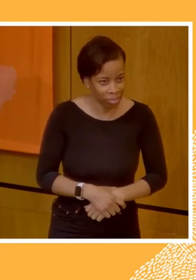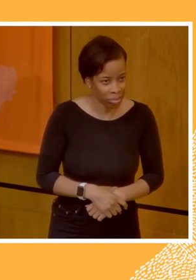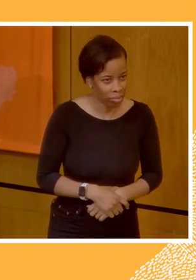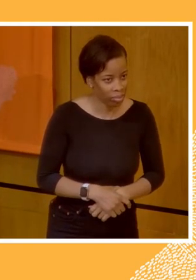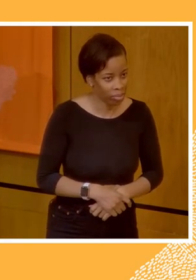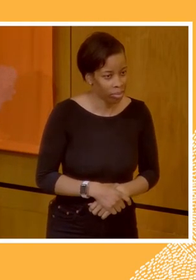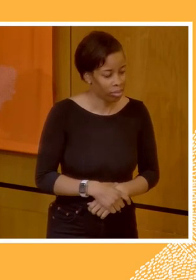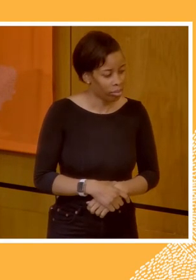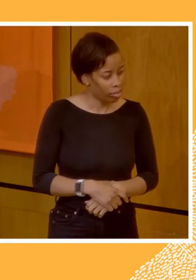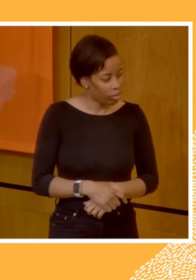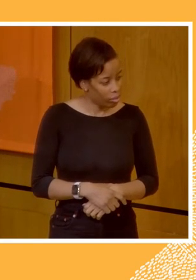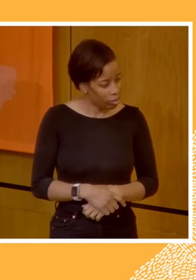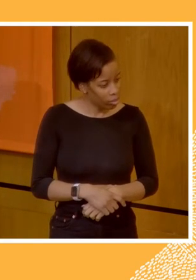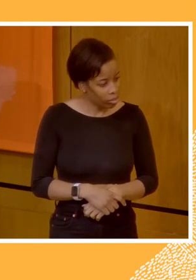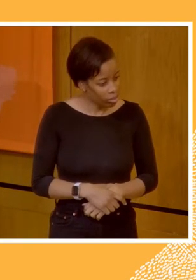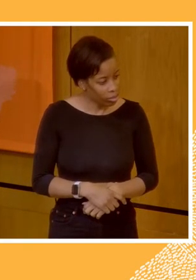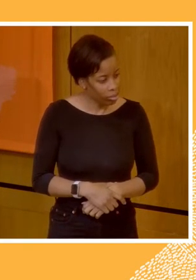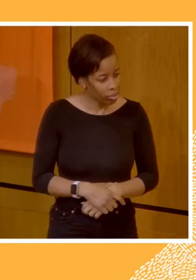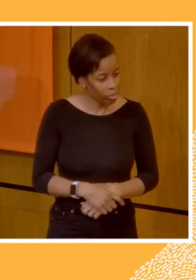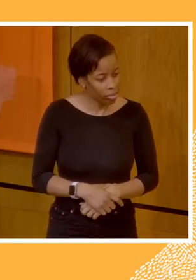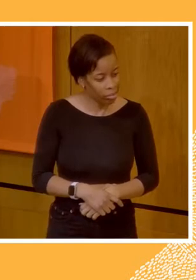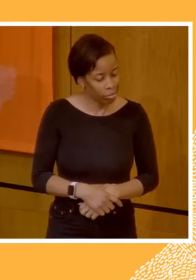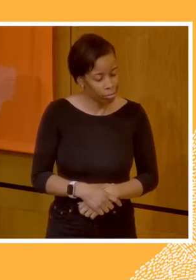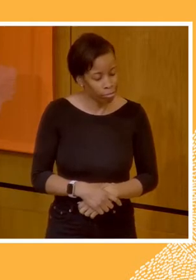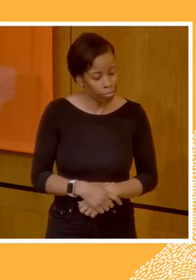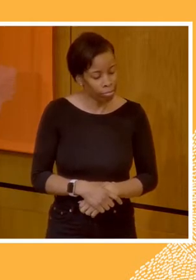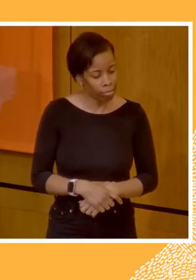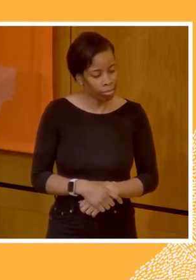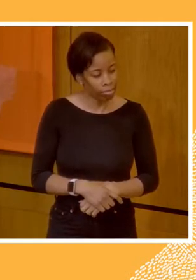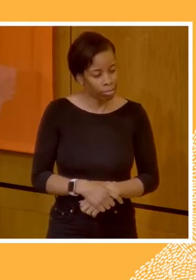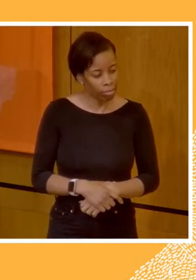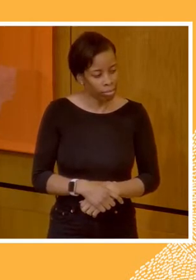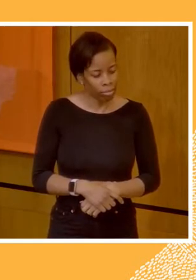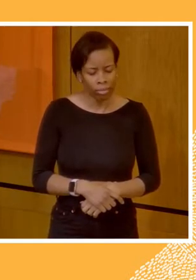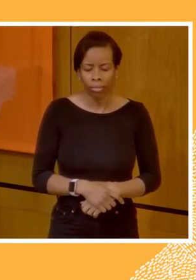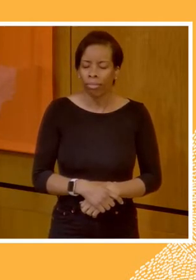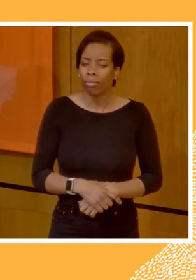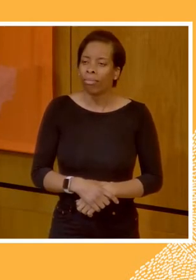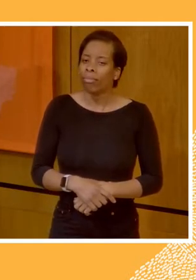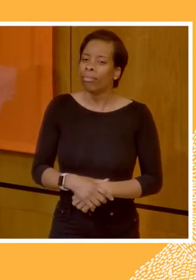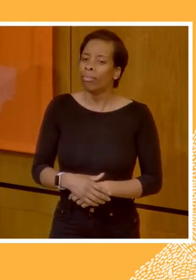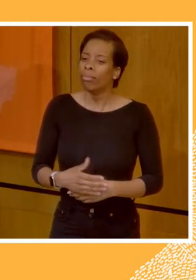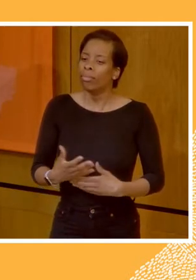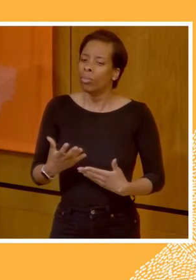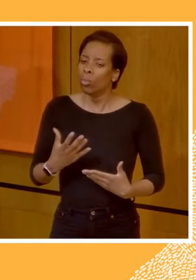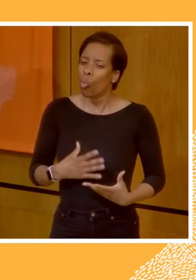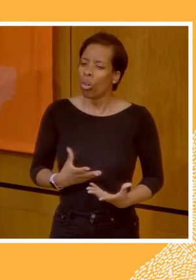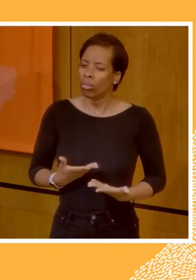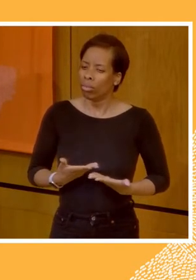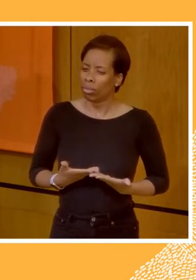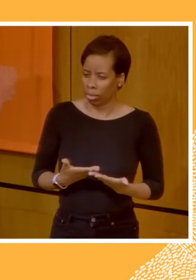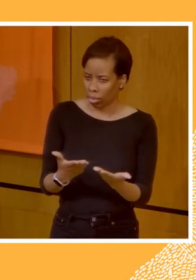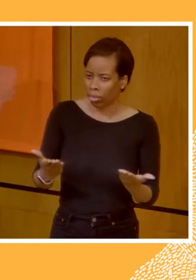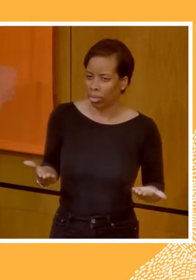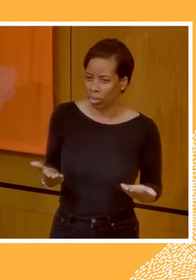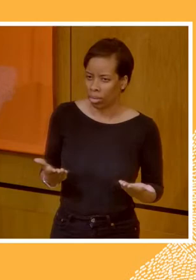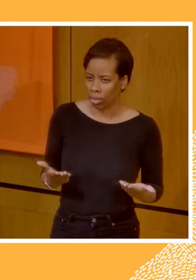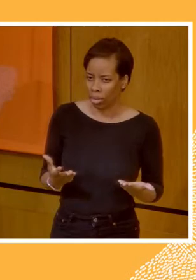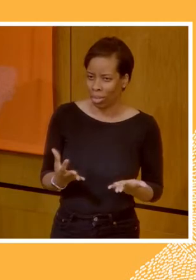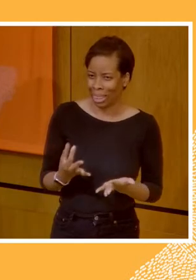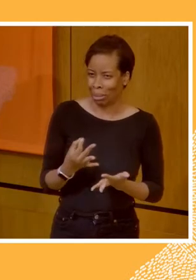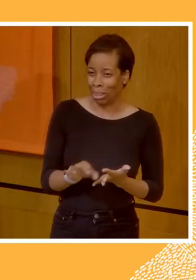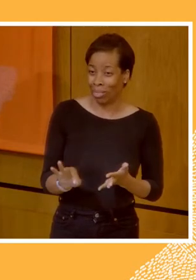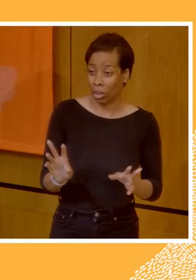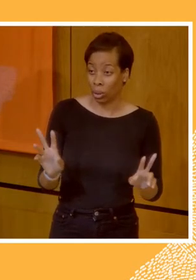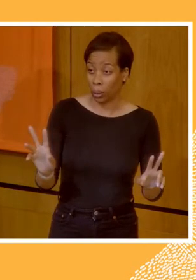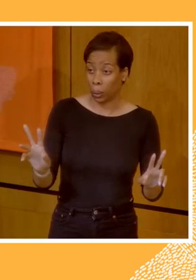So to kick off today's conversation, I just want to say a couple of words about a specific podcast that we're going to talk through today,